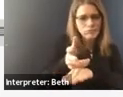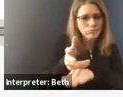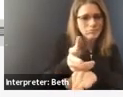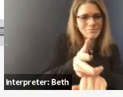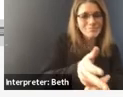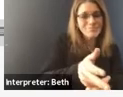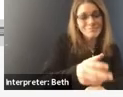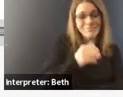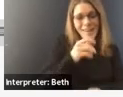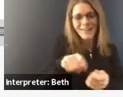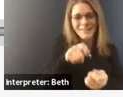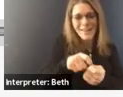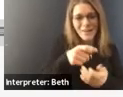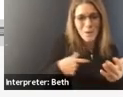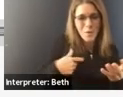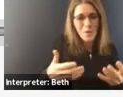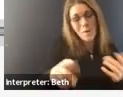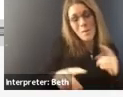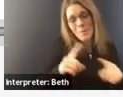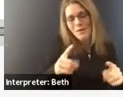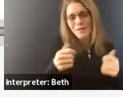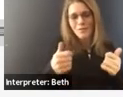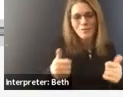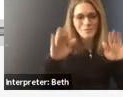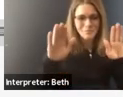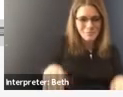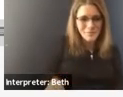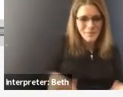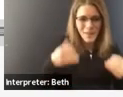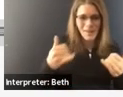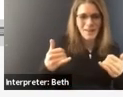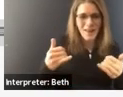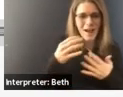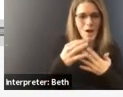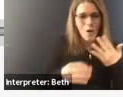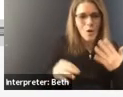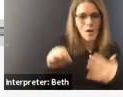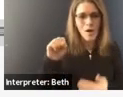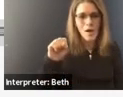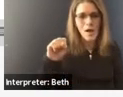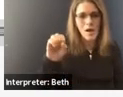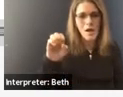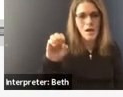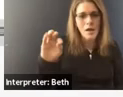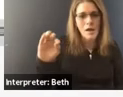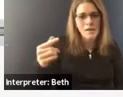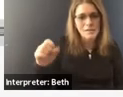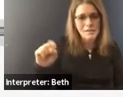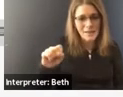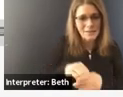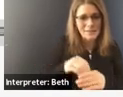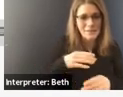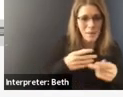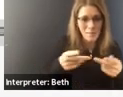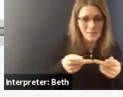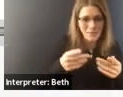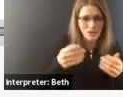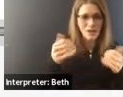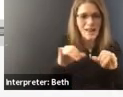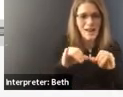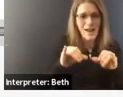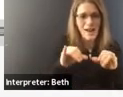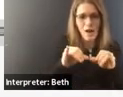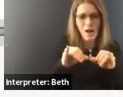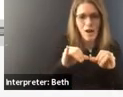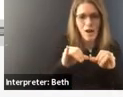now. So great, terrific. I'll go to my settings in my position and I'll scale it, right? So I'll make the scale